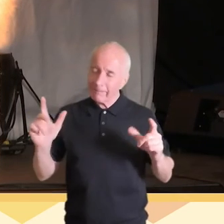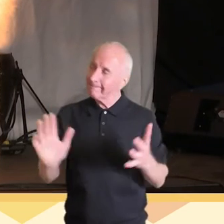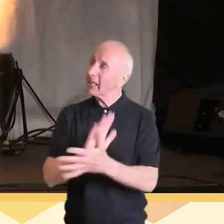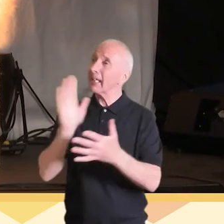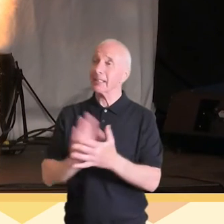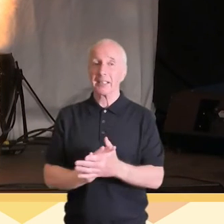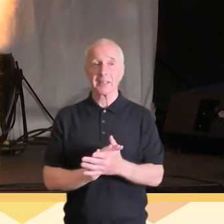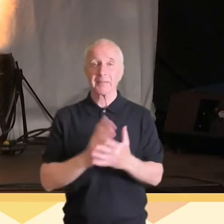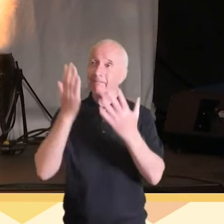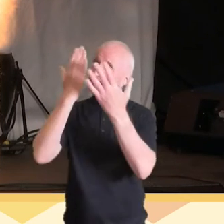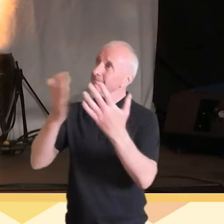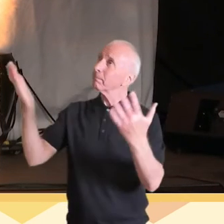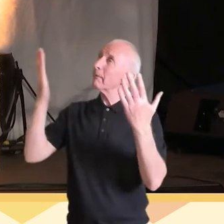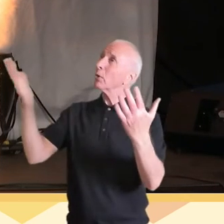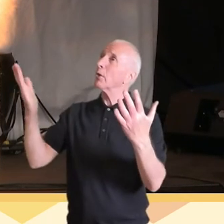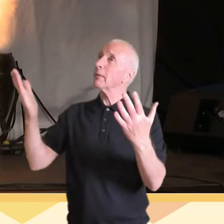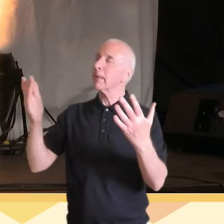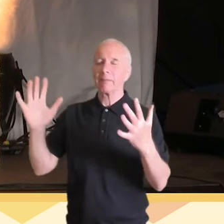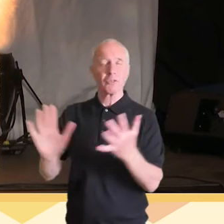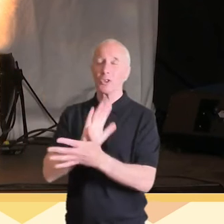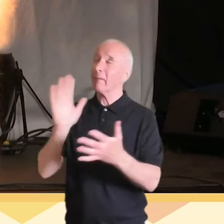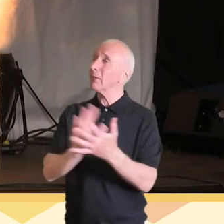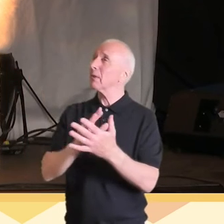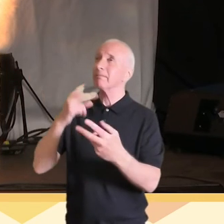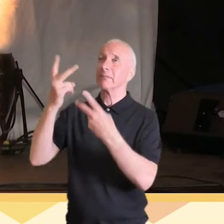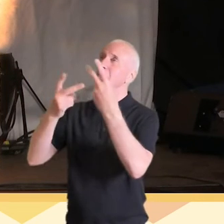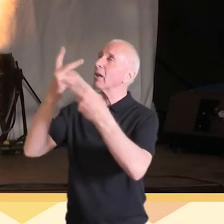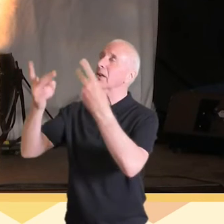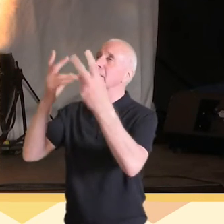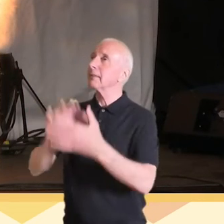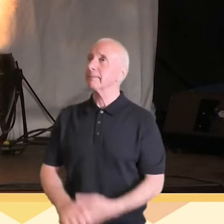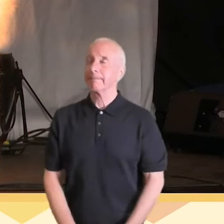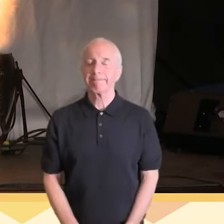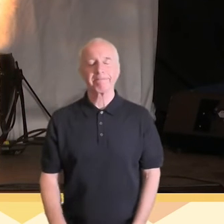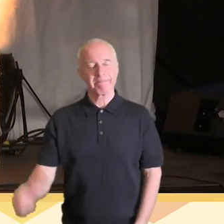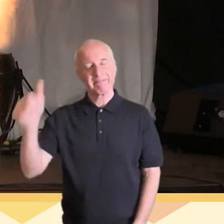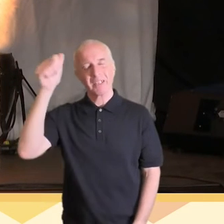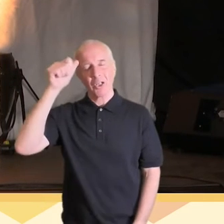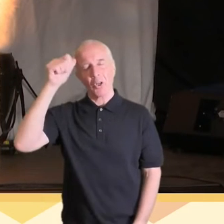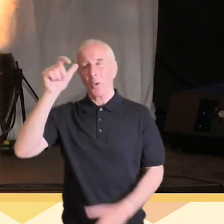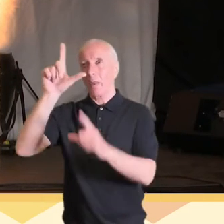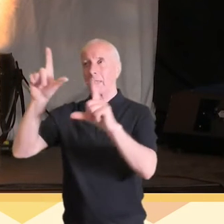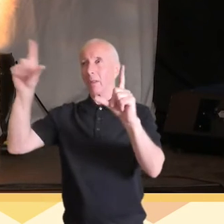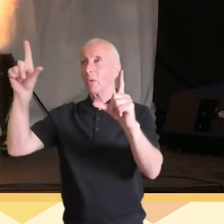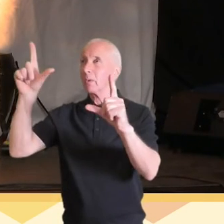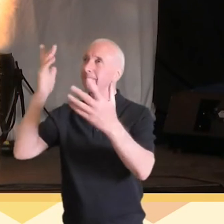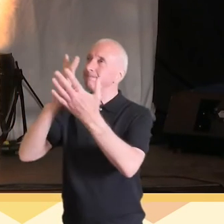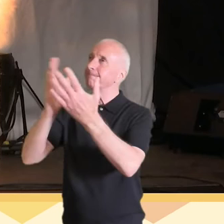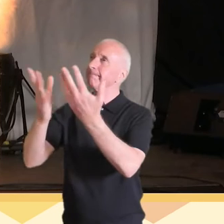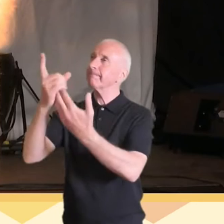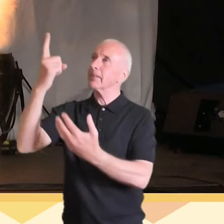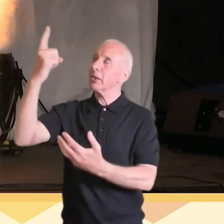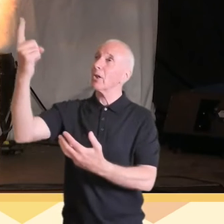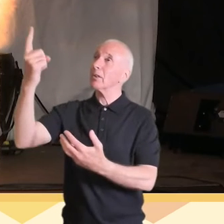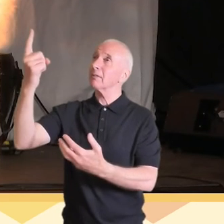Come before him with joyful songs. Know that the Lord is God. It is